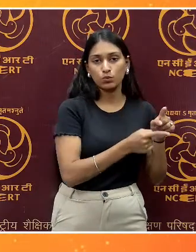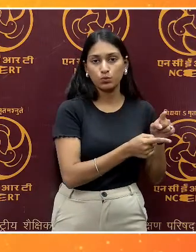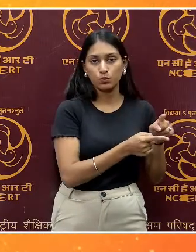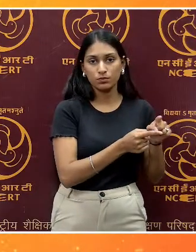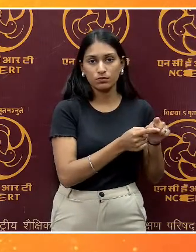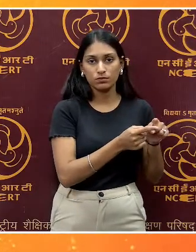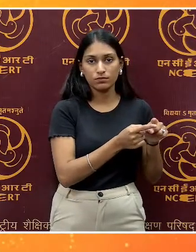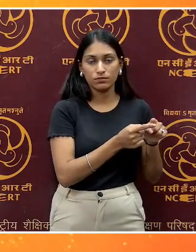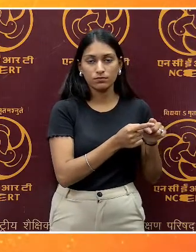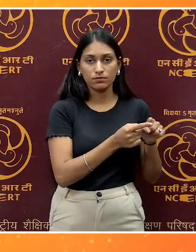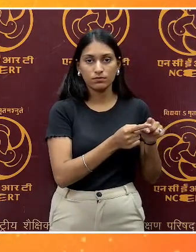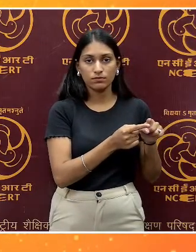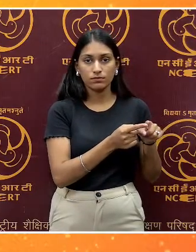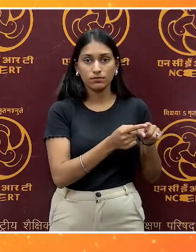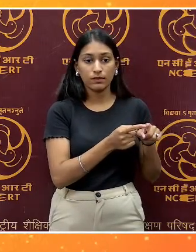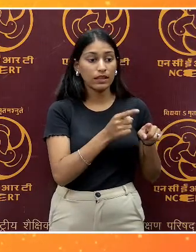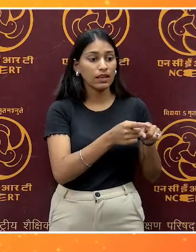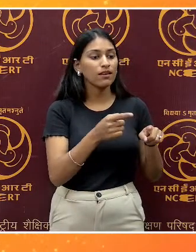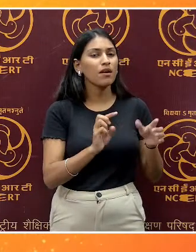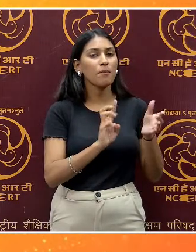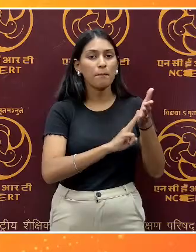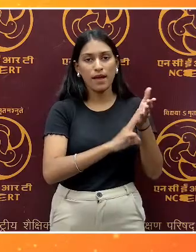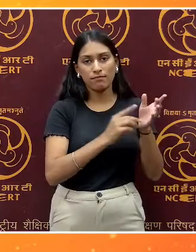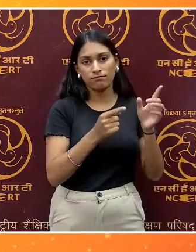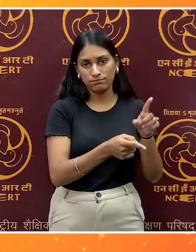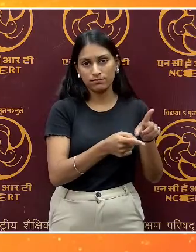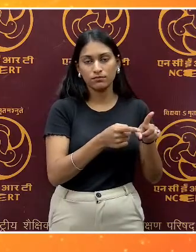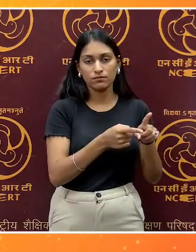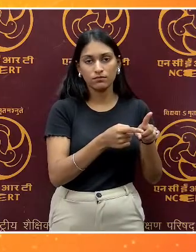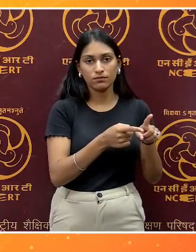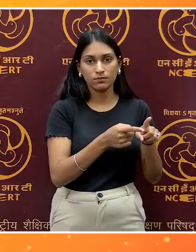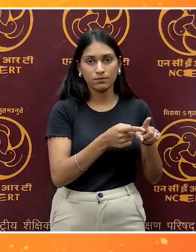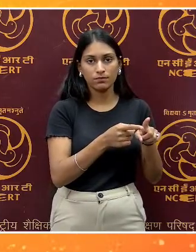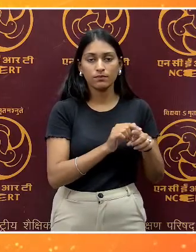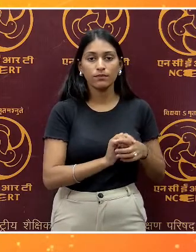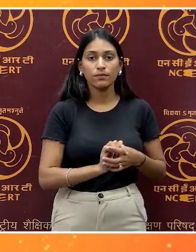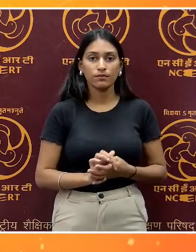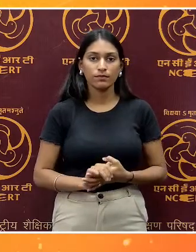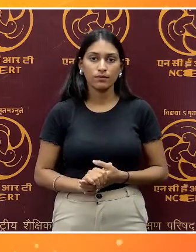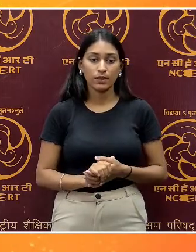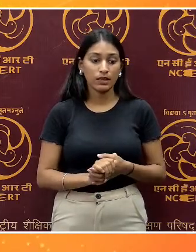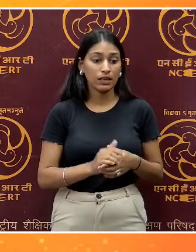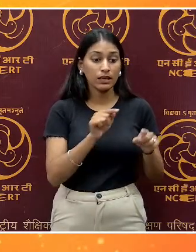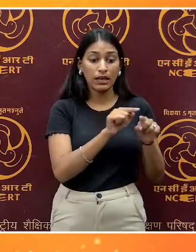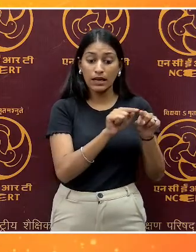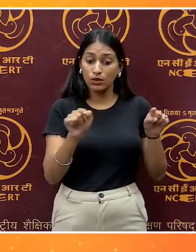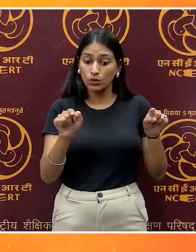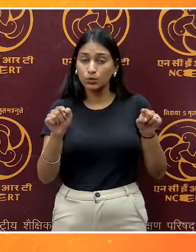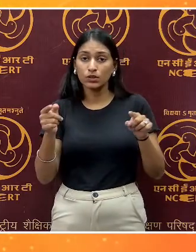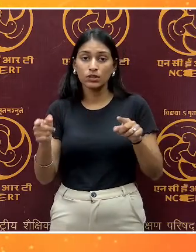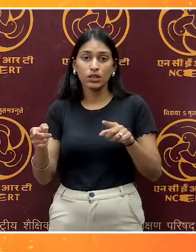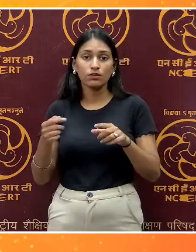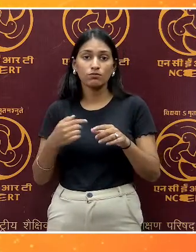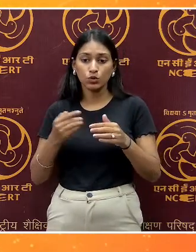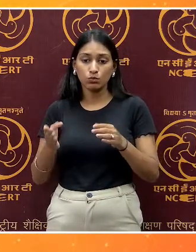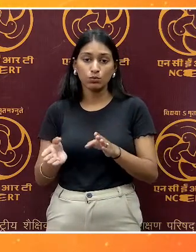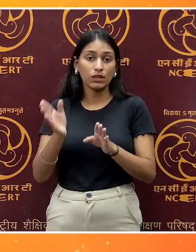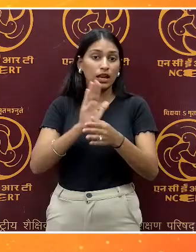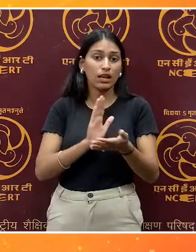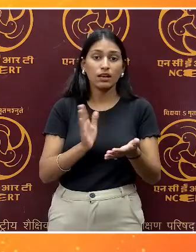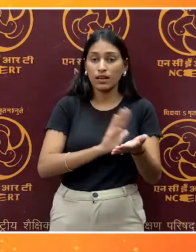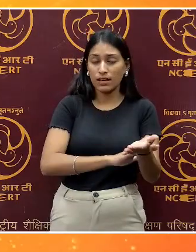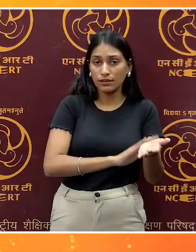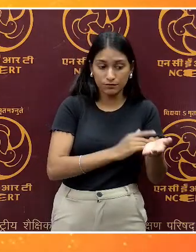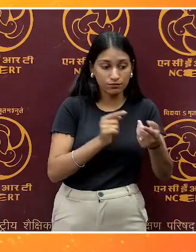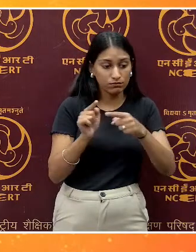is a method which is very clearly outlined in the statement of the law. Let us read the statement